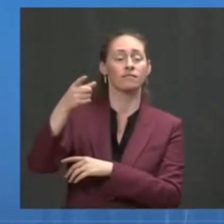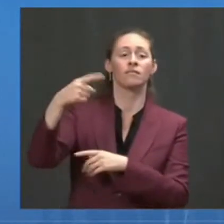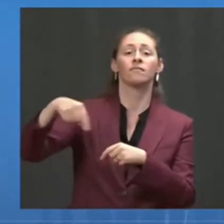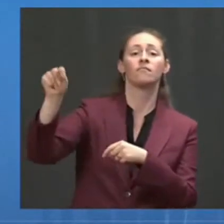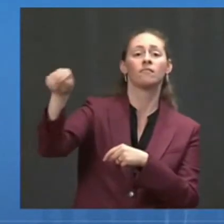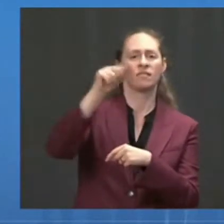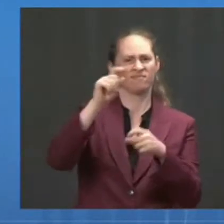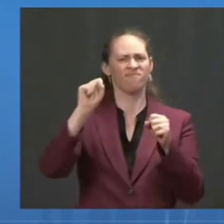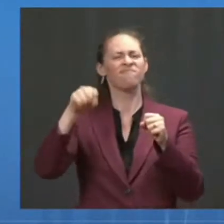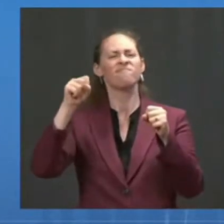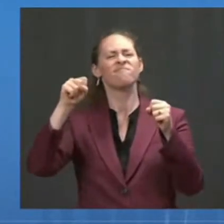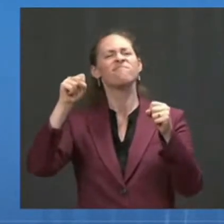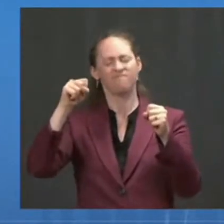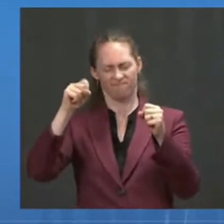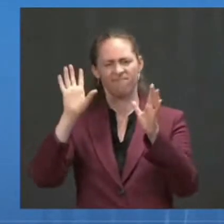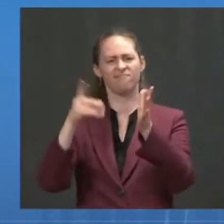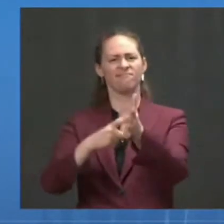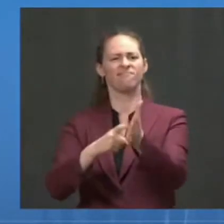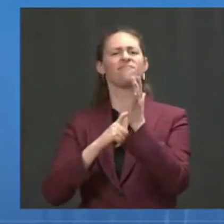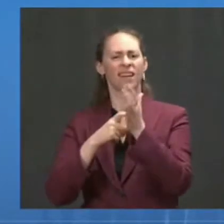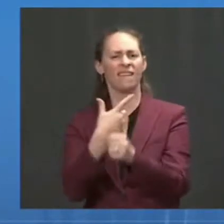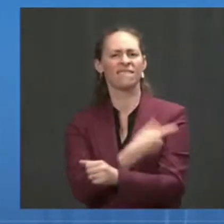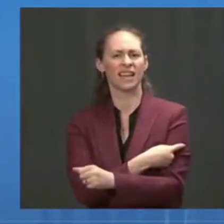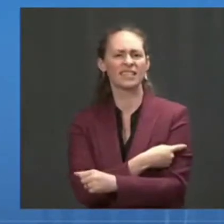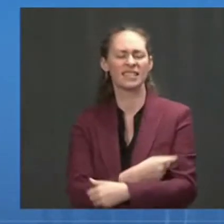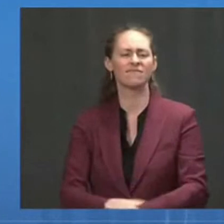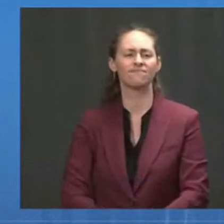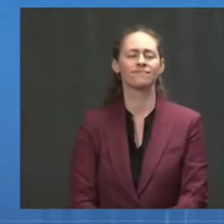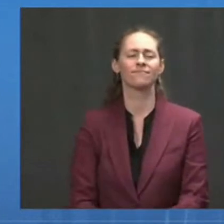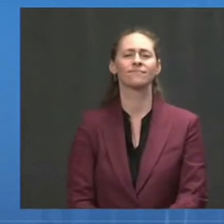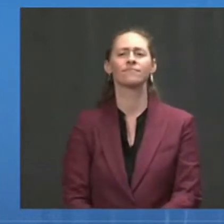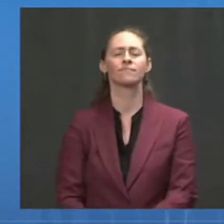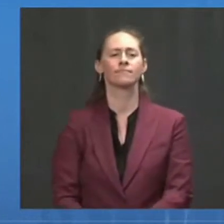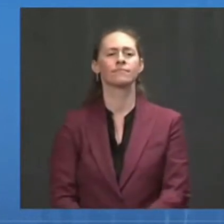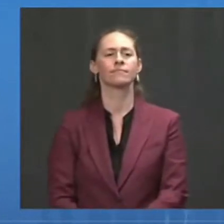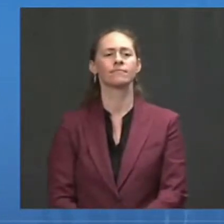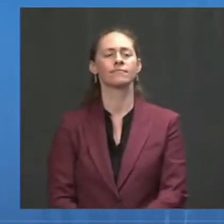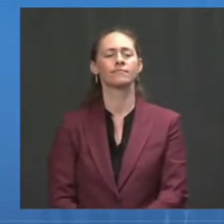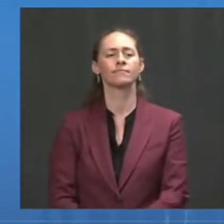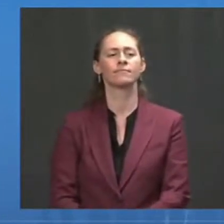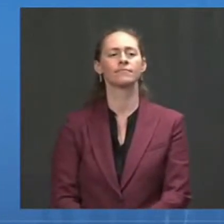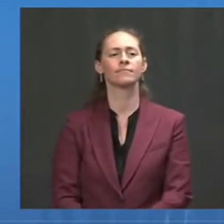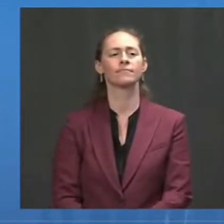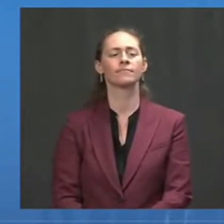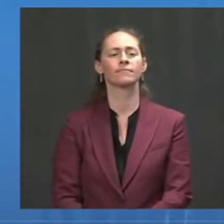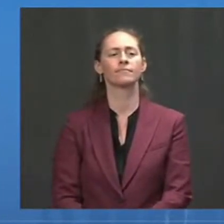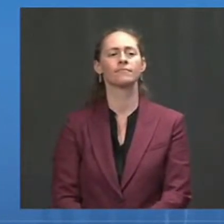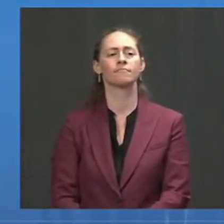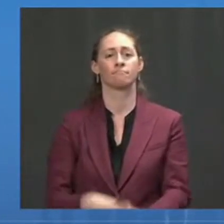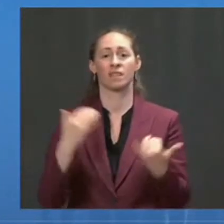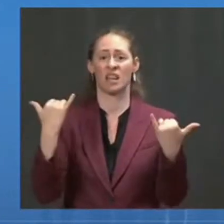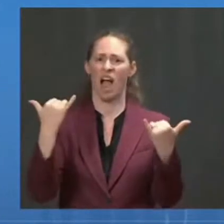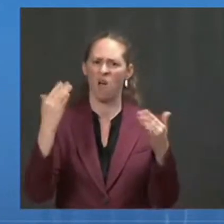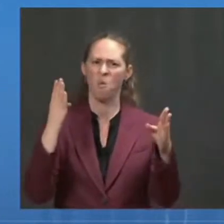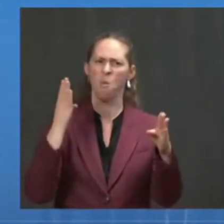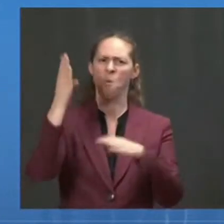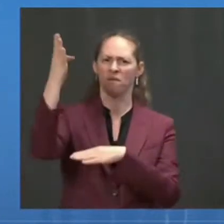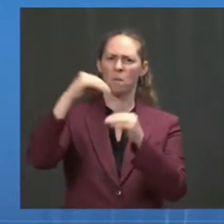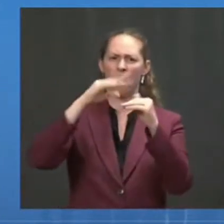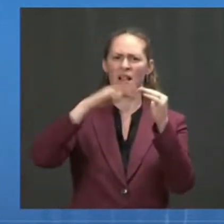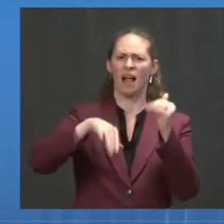requirements. And more than 50 health systems across the country have announced that all staff need to be